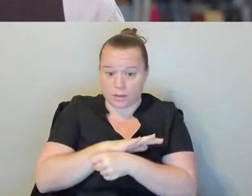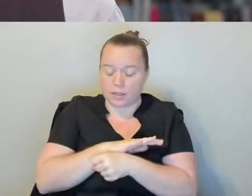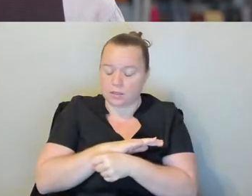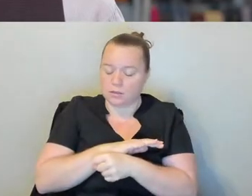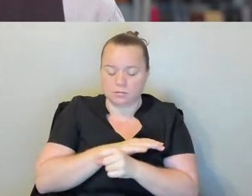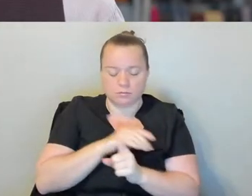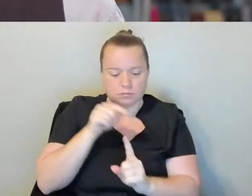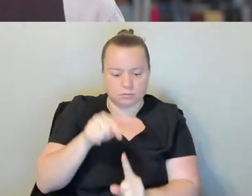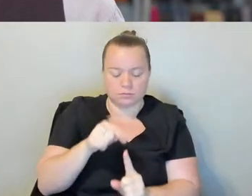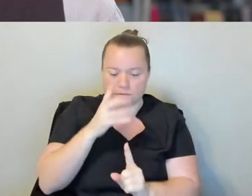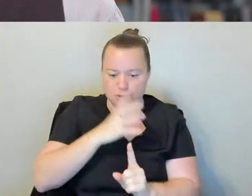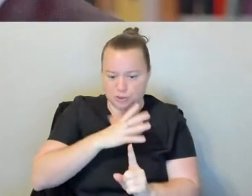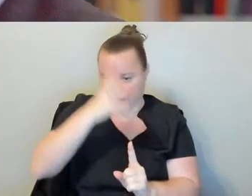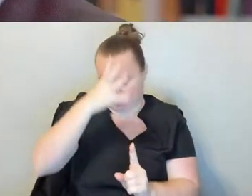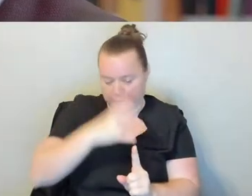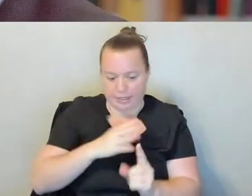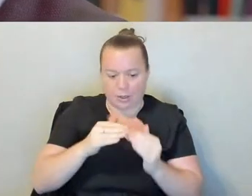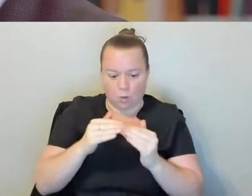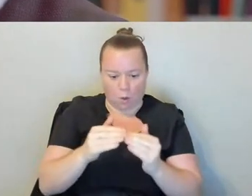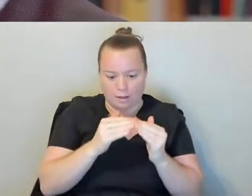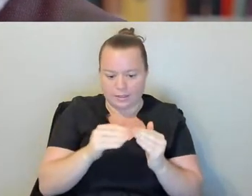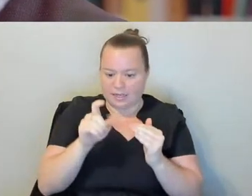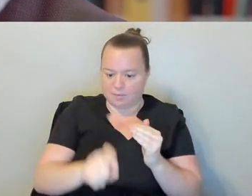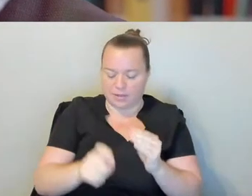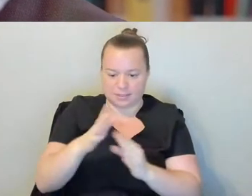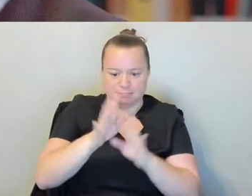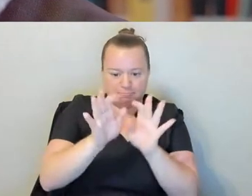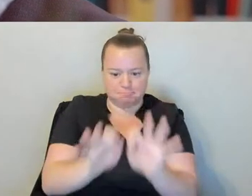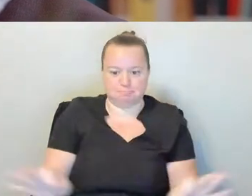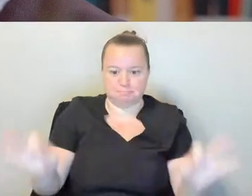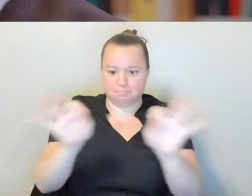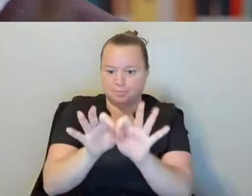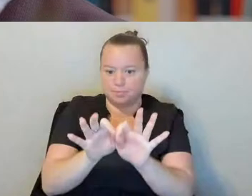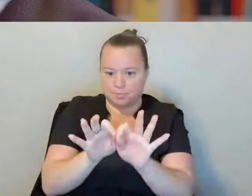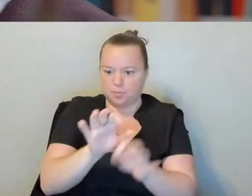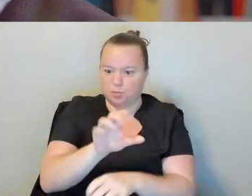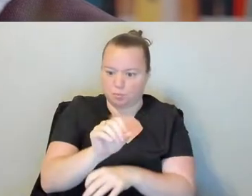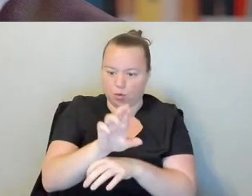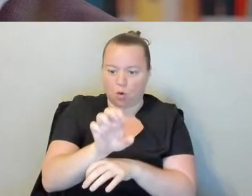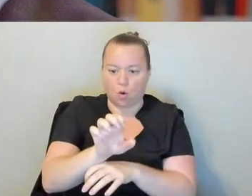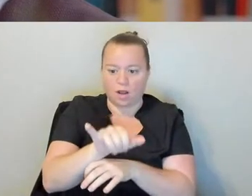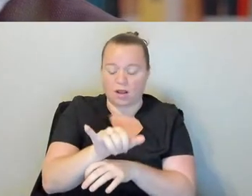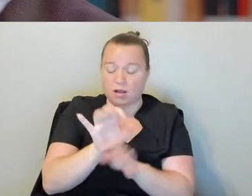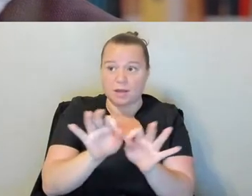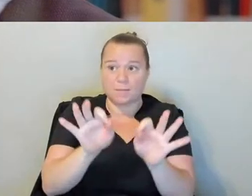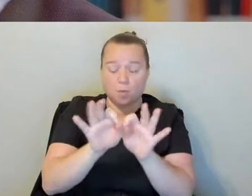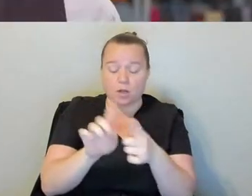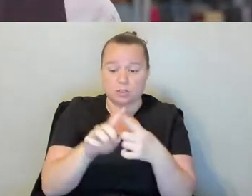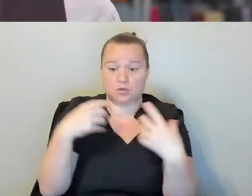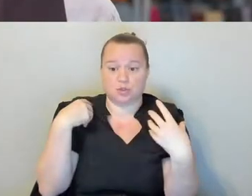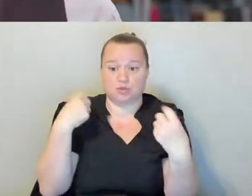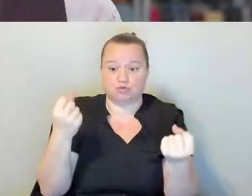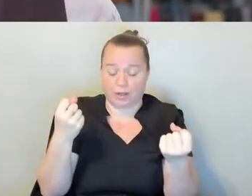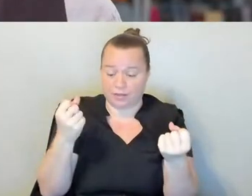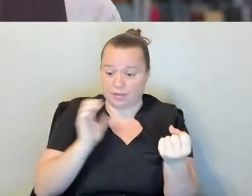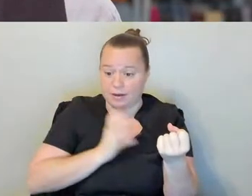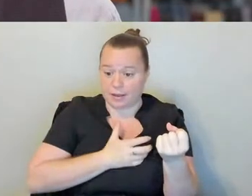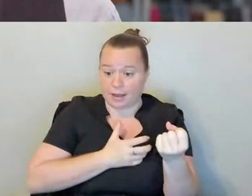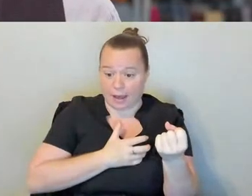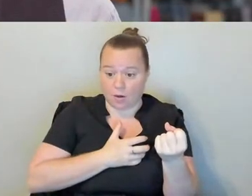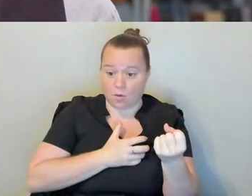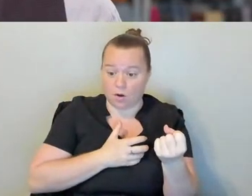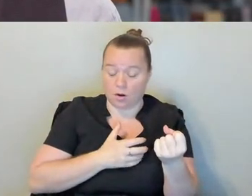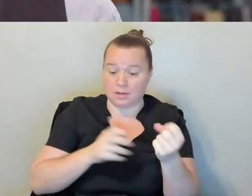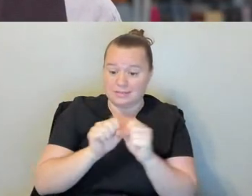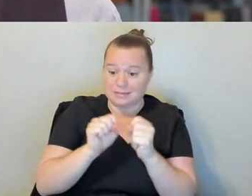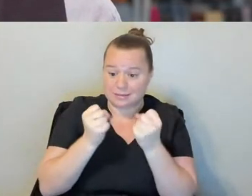of recovery measures. This is crucial to strengthen the resilience of our society and improve the life